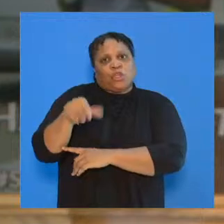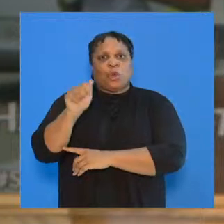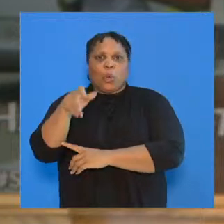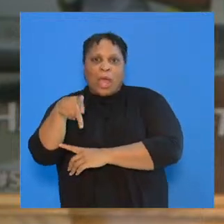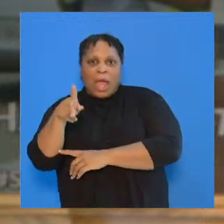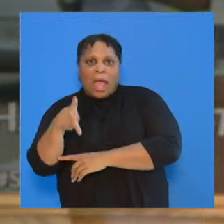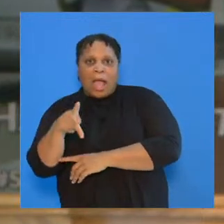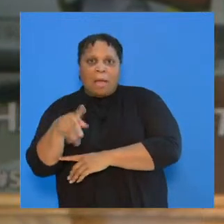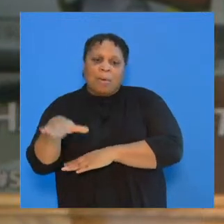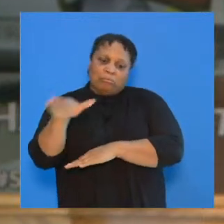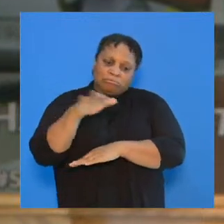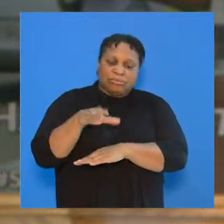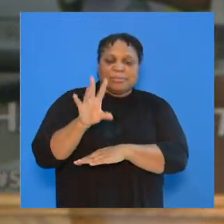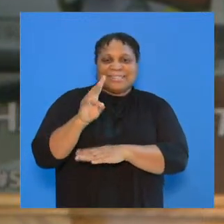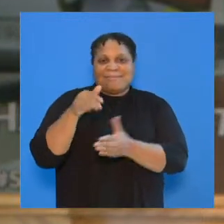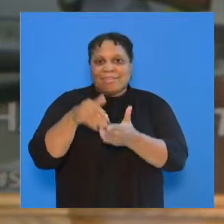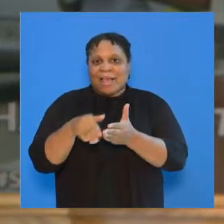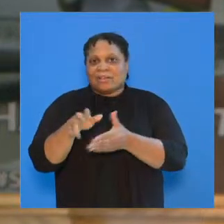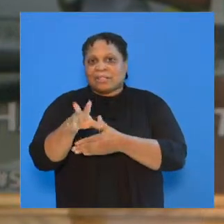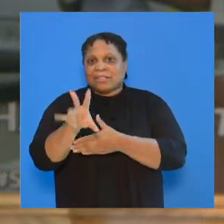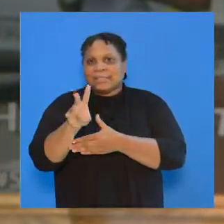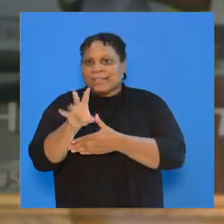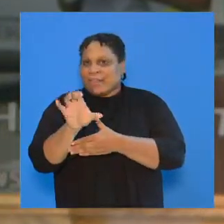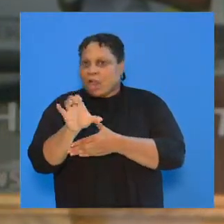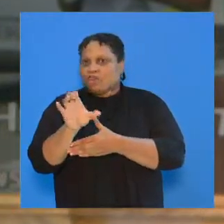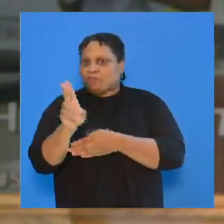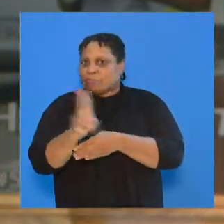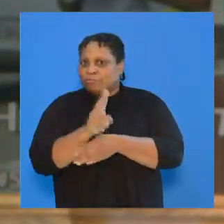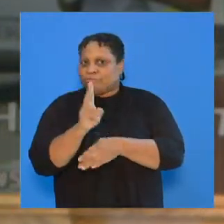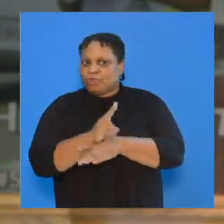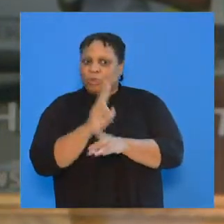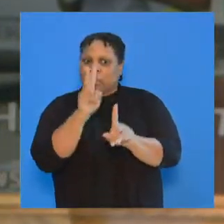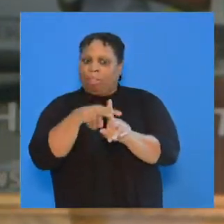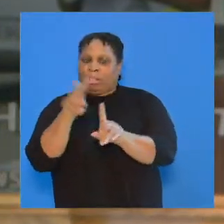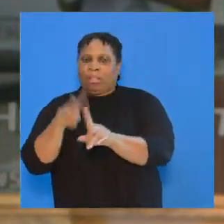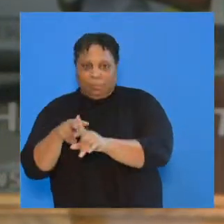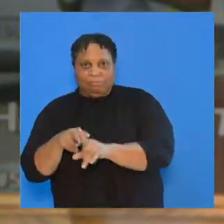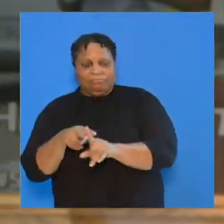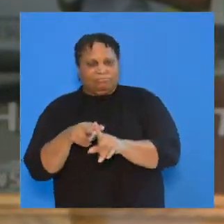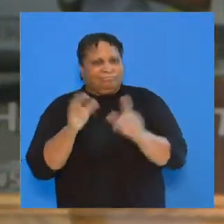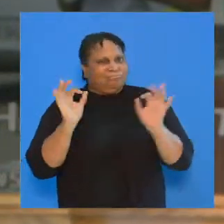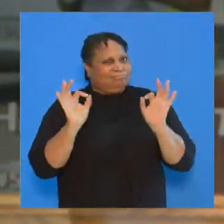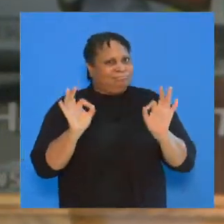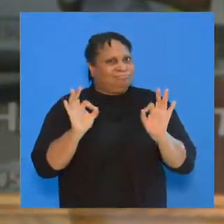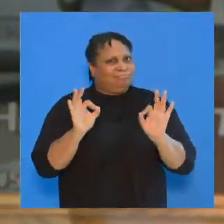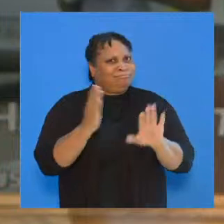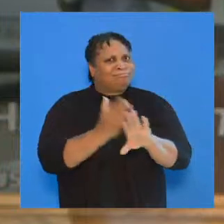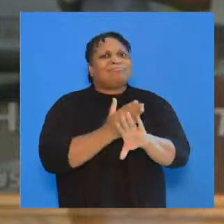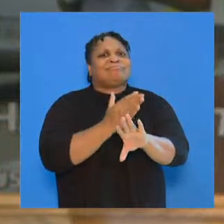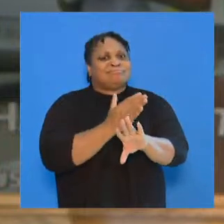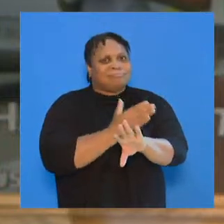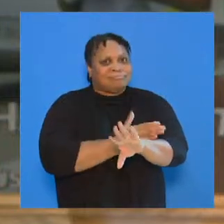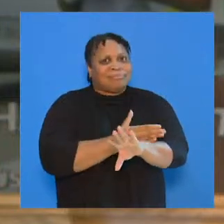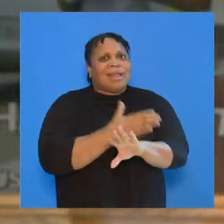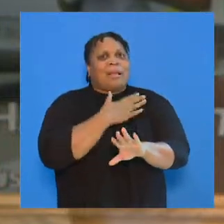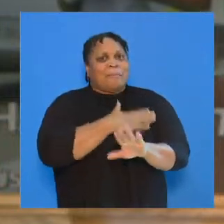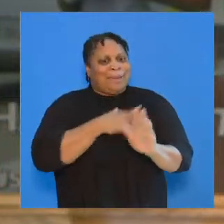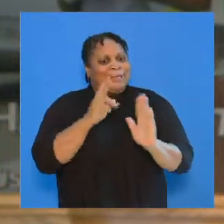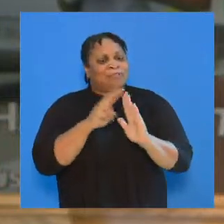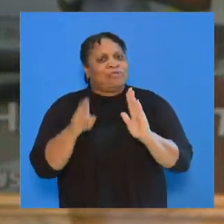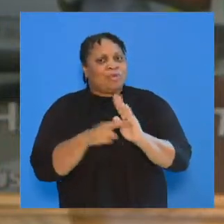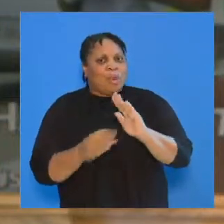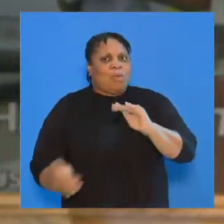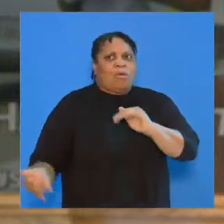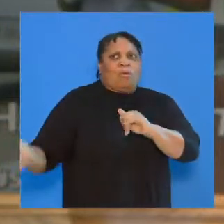over 7,700 users, which is excellent progress. Please register so that we can get to the 10,000